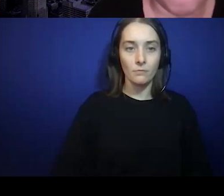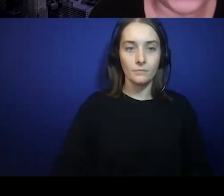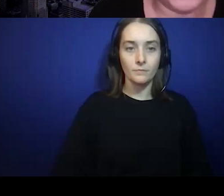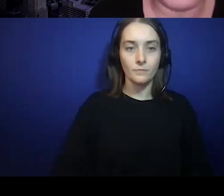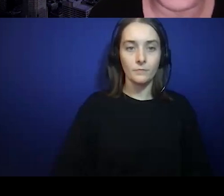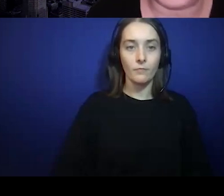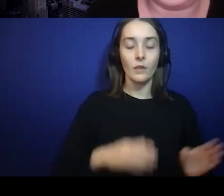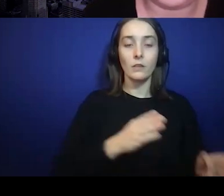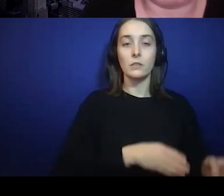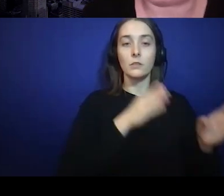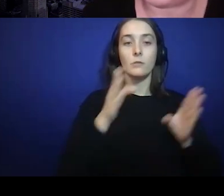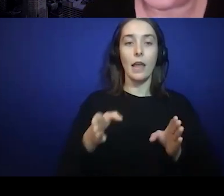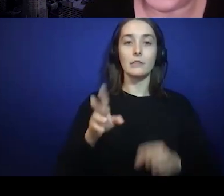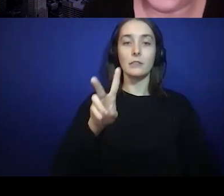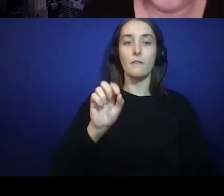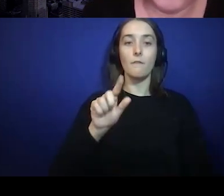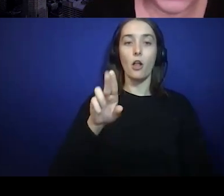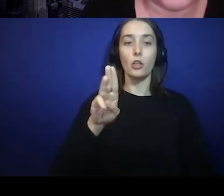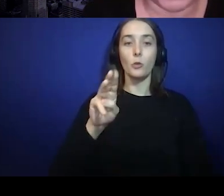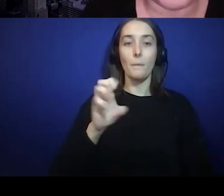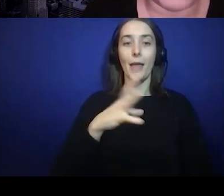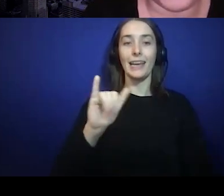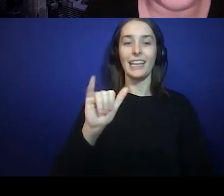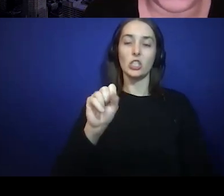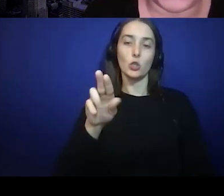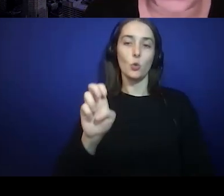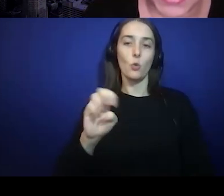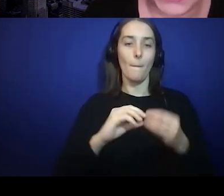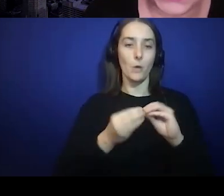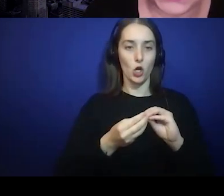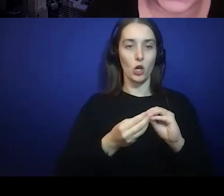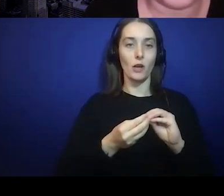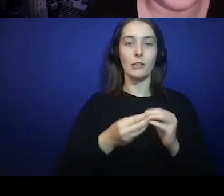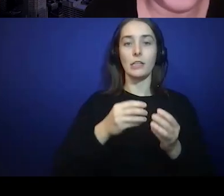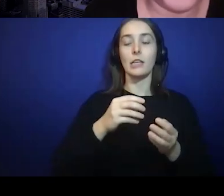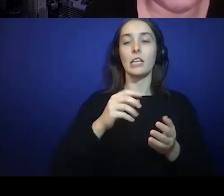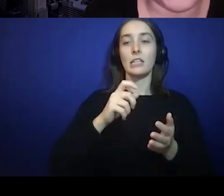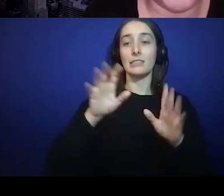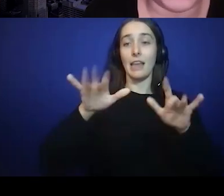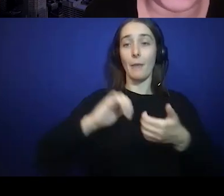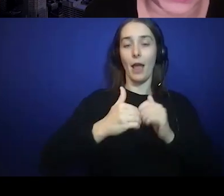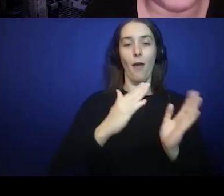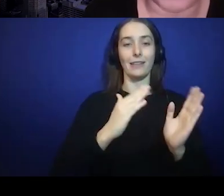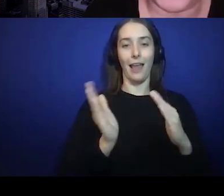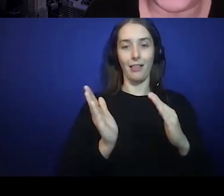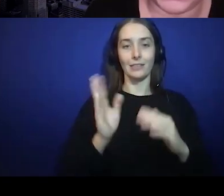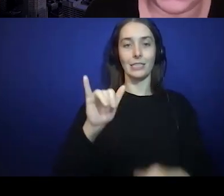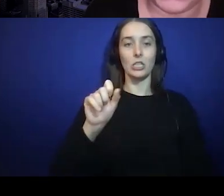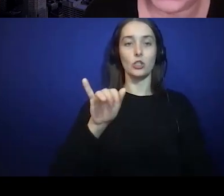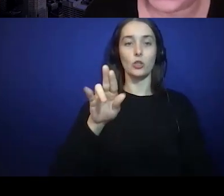Next is the volume and issue number of the journal. The volume number is written in italics, and the issue number is written inside